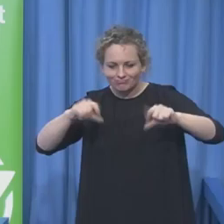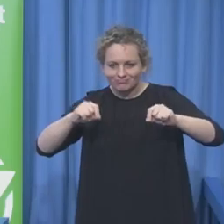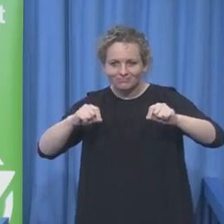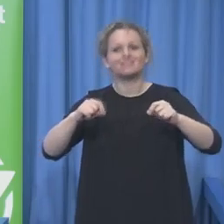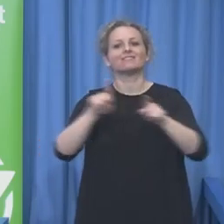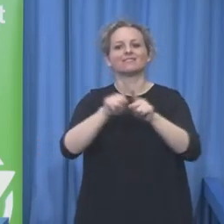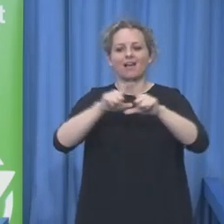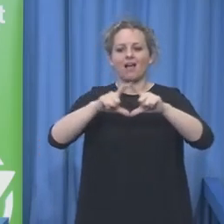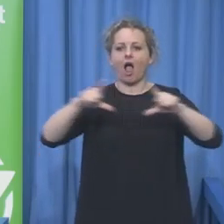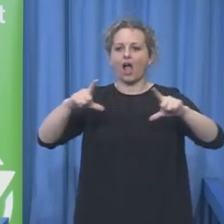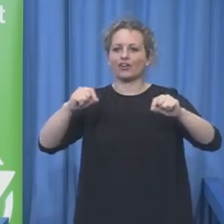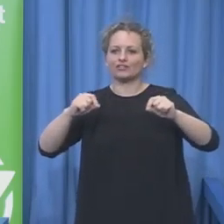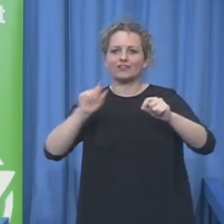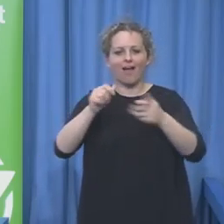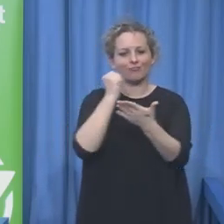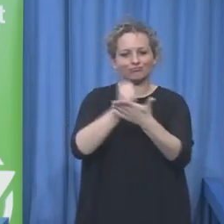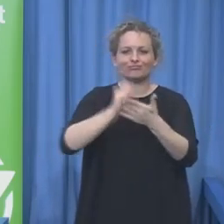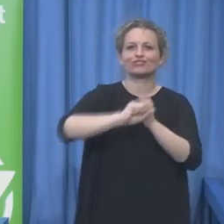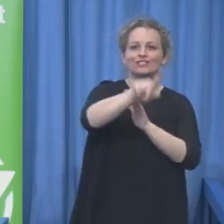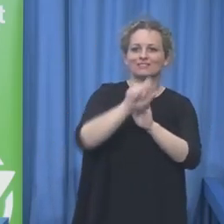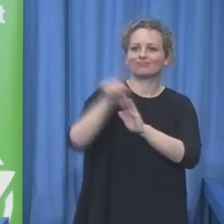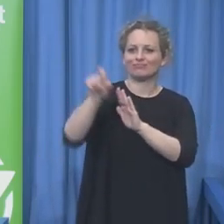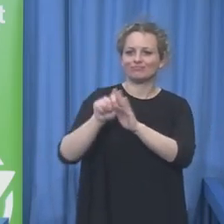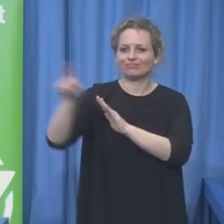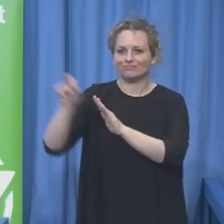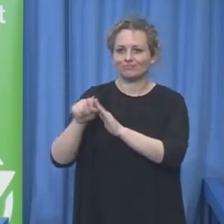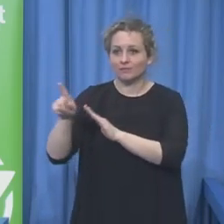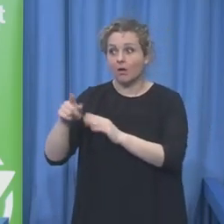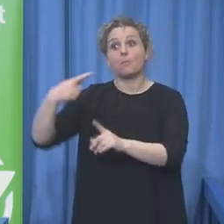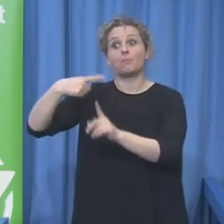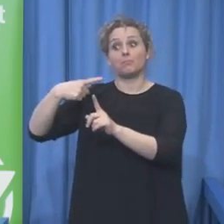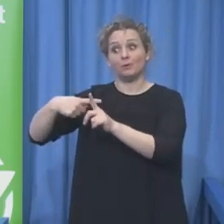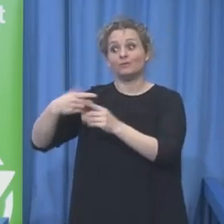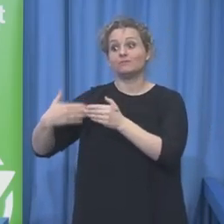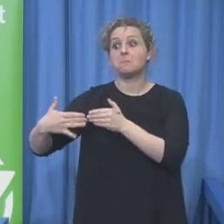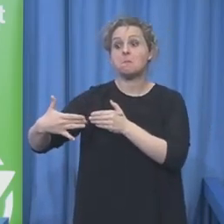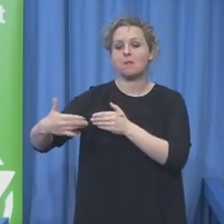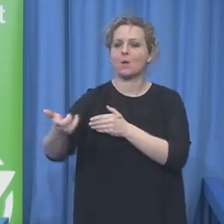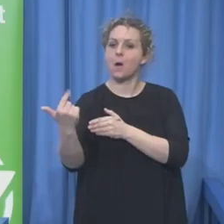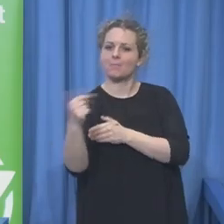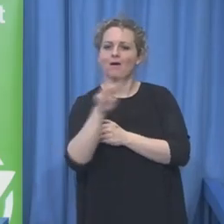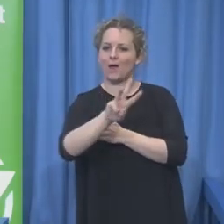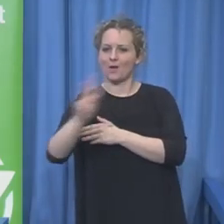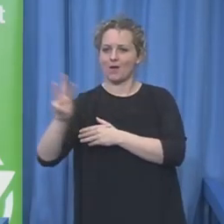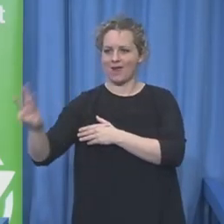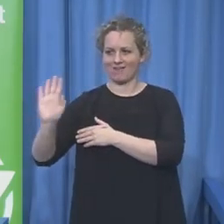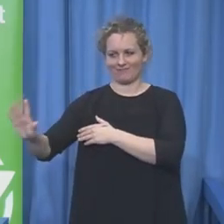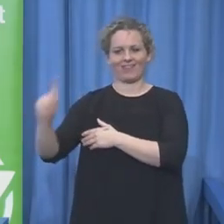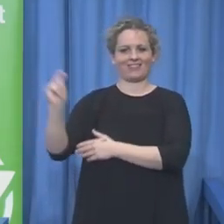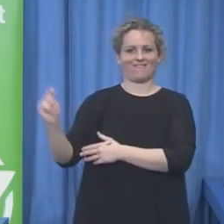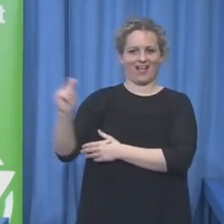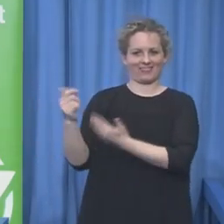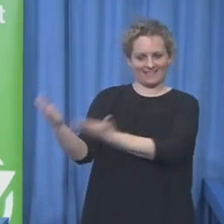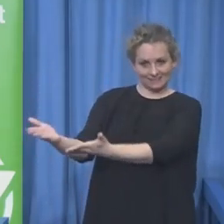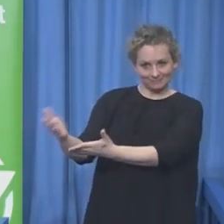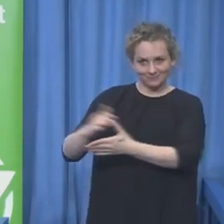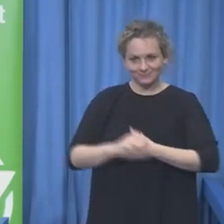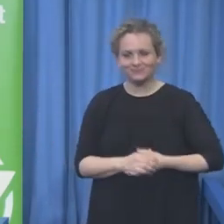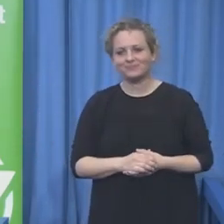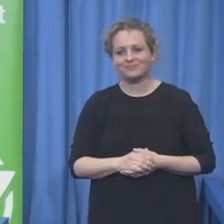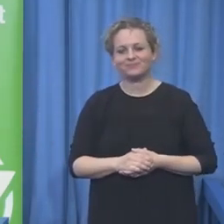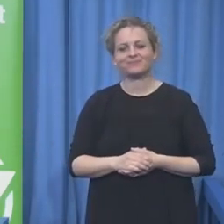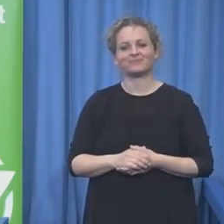greater access. Small businesses are recognized and celebrated all across Vermont. We believe self-employment is a viable option for